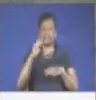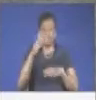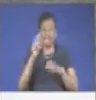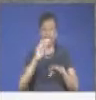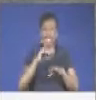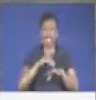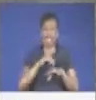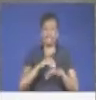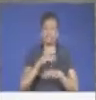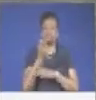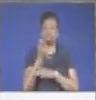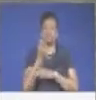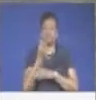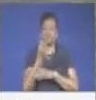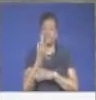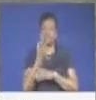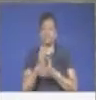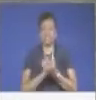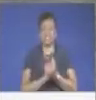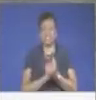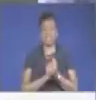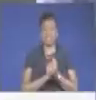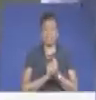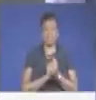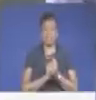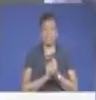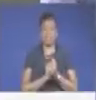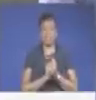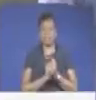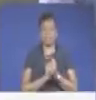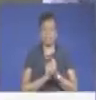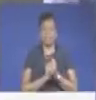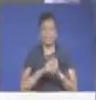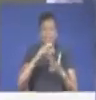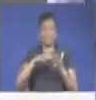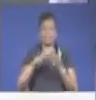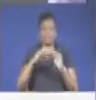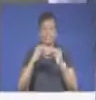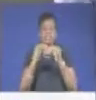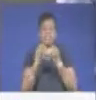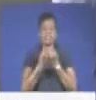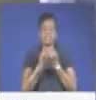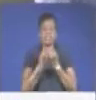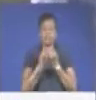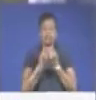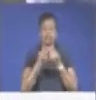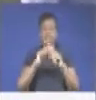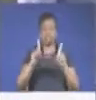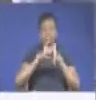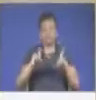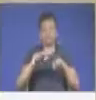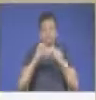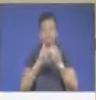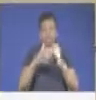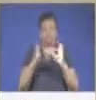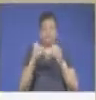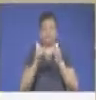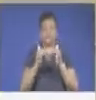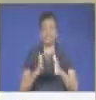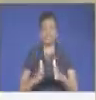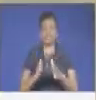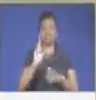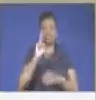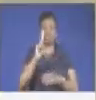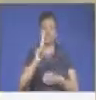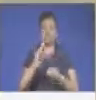where the parents didn't have to get at 5 a.m. and drive east. Now, this team consists of a very diverse group of players. One of our missions